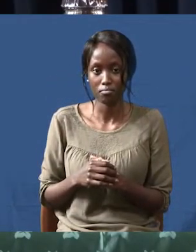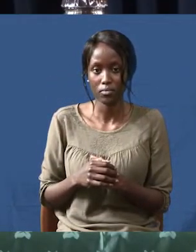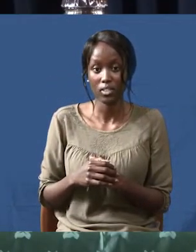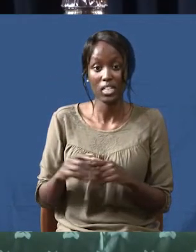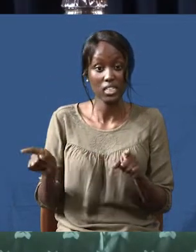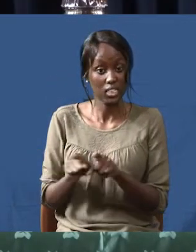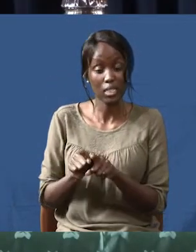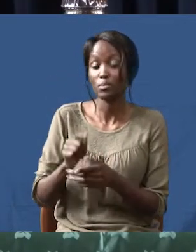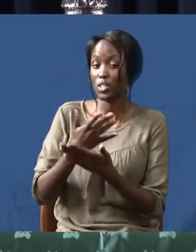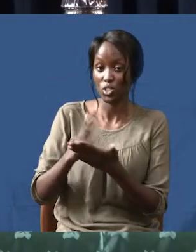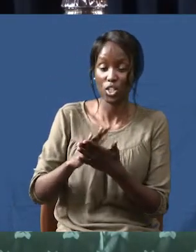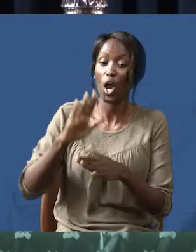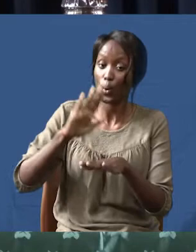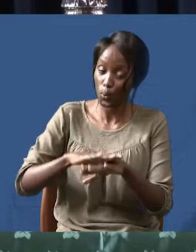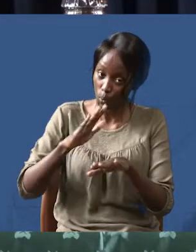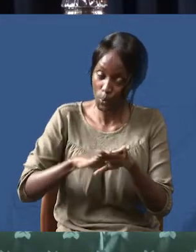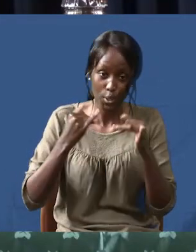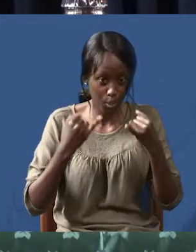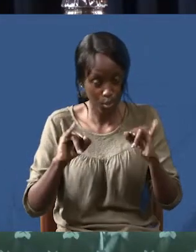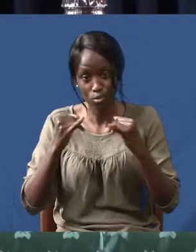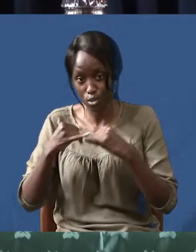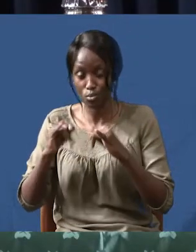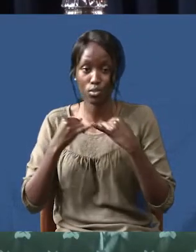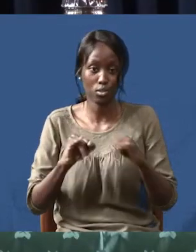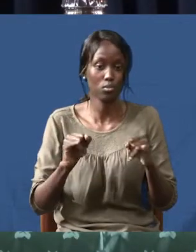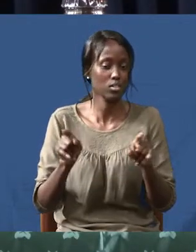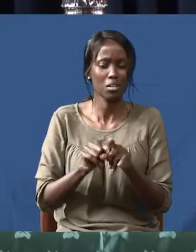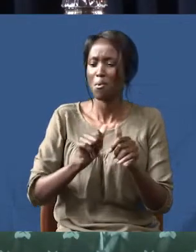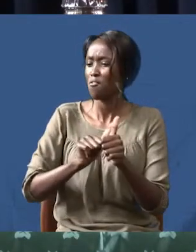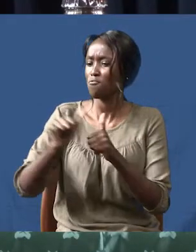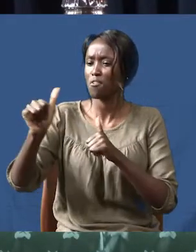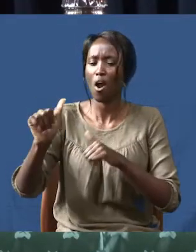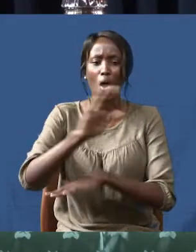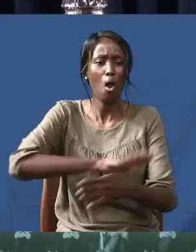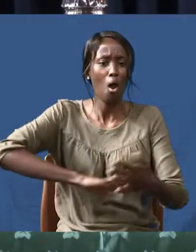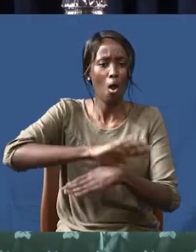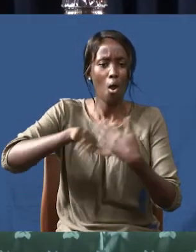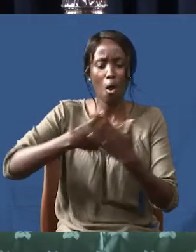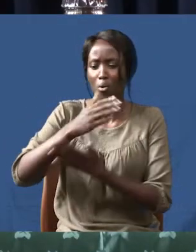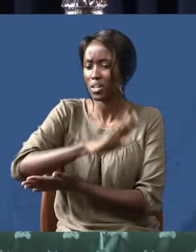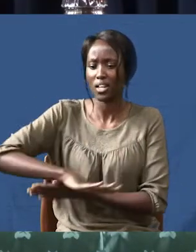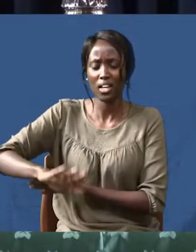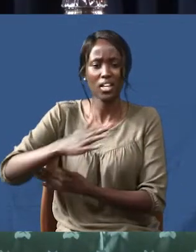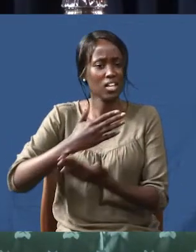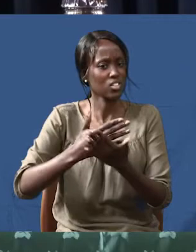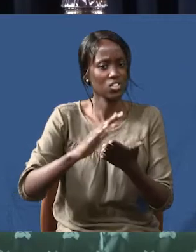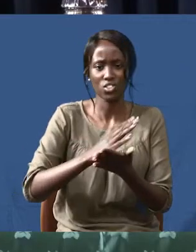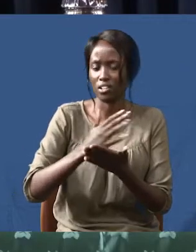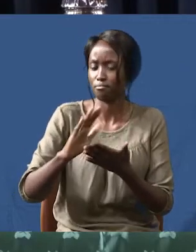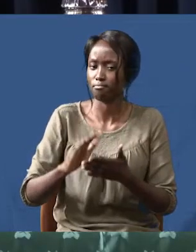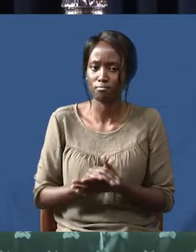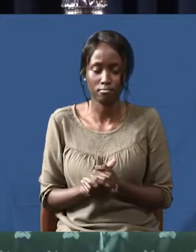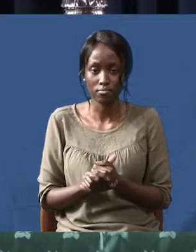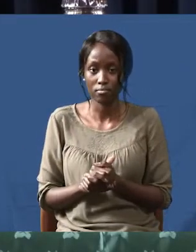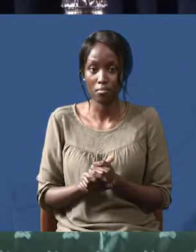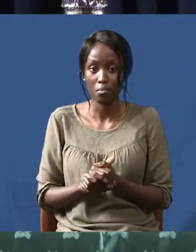and share the good news near and far, no matter the risk.